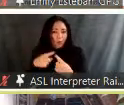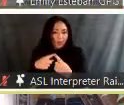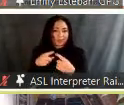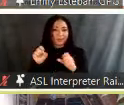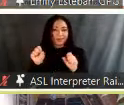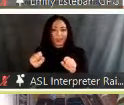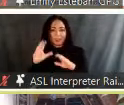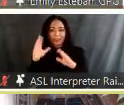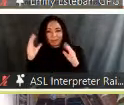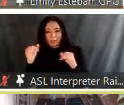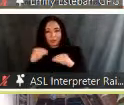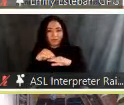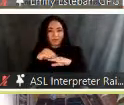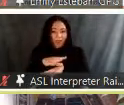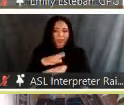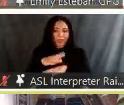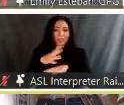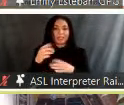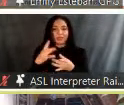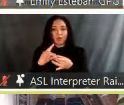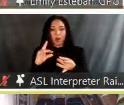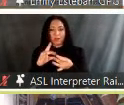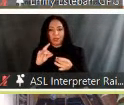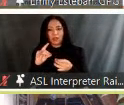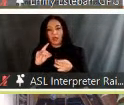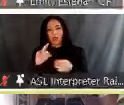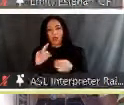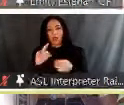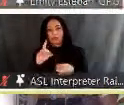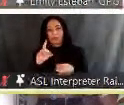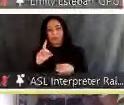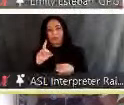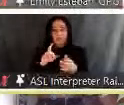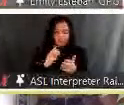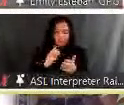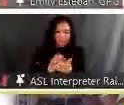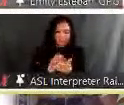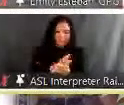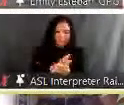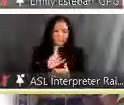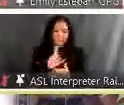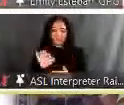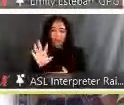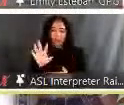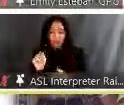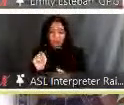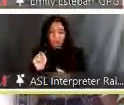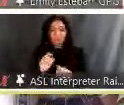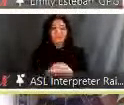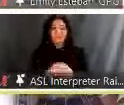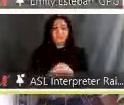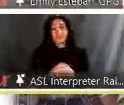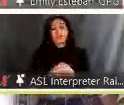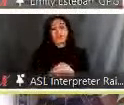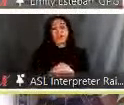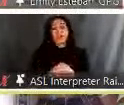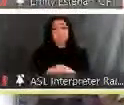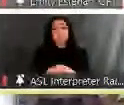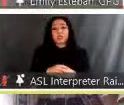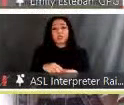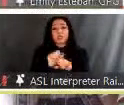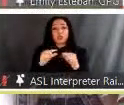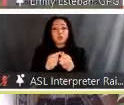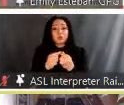and comment on key documents and drafts. As always, the workgroup meets on the fourth Thursday of the month from